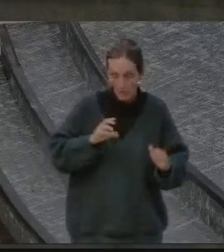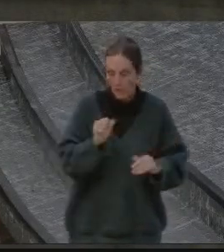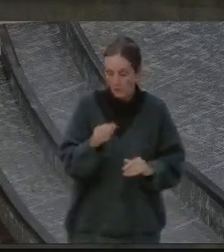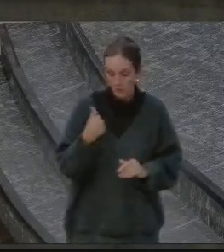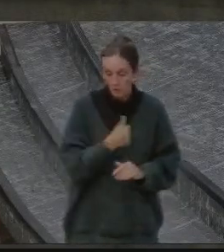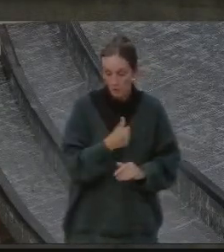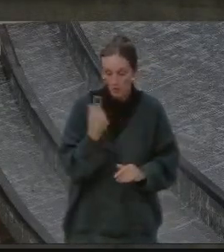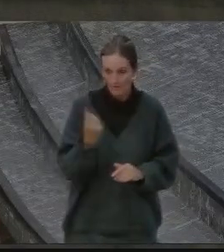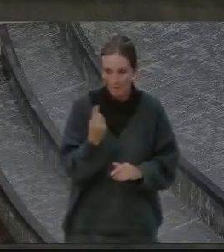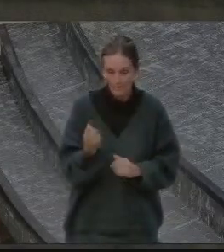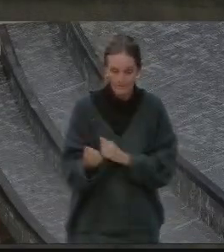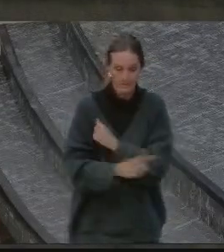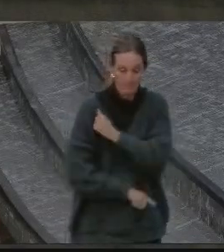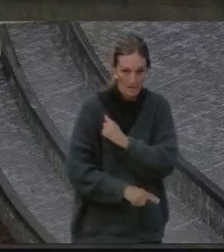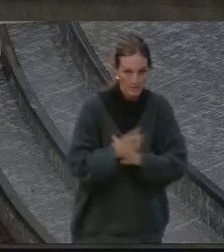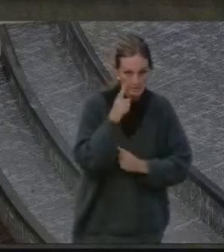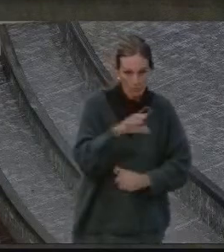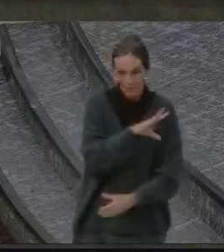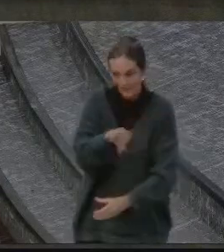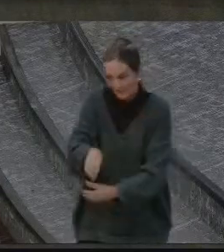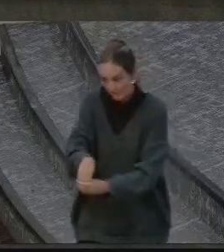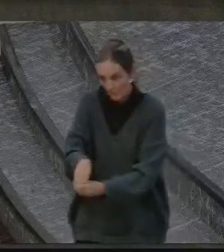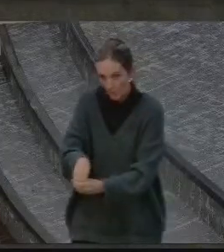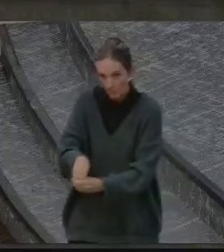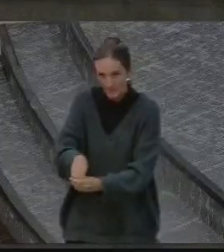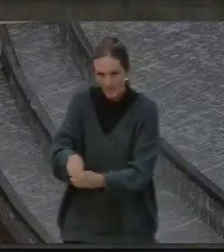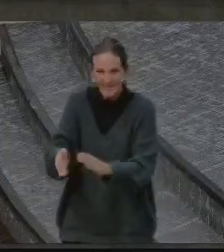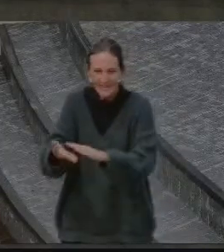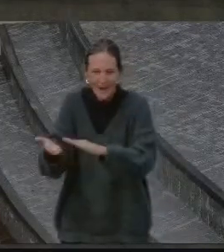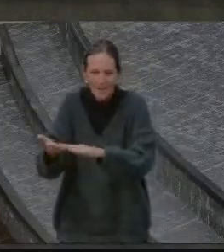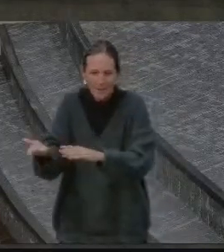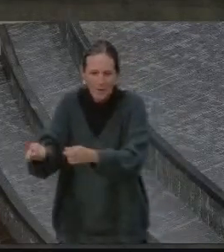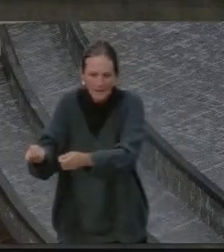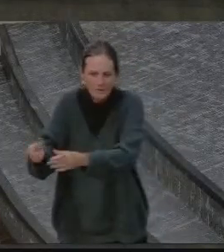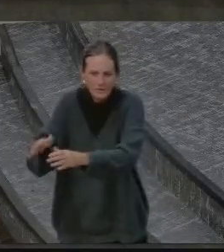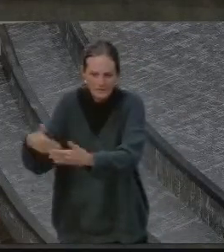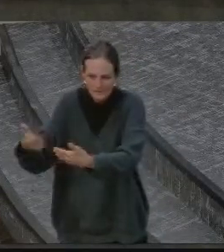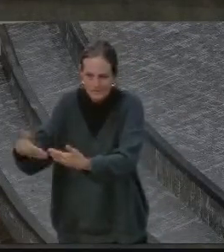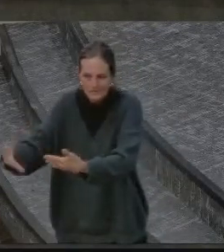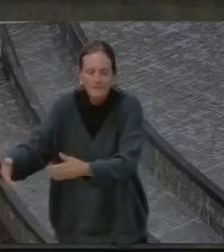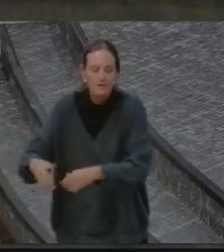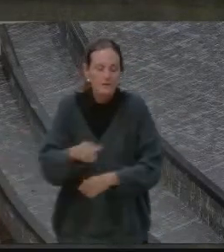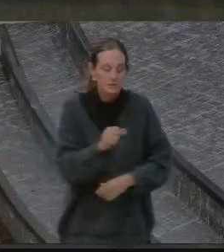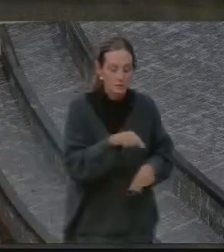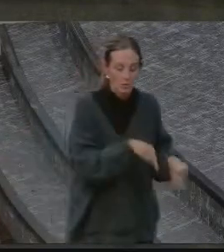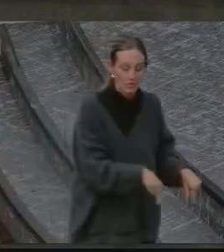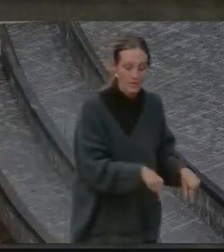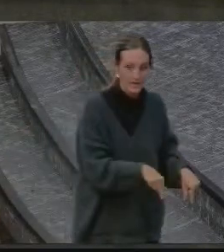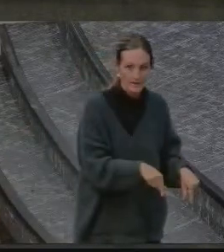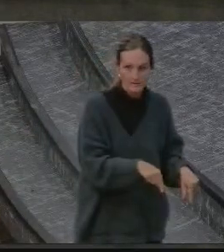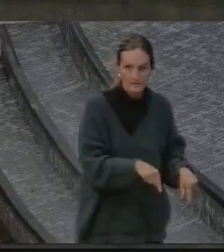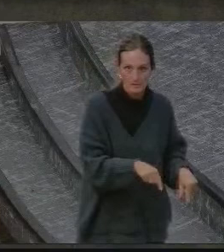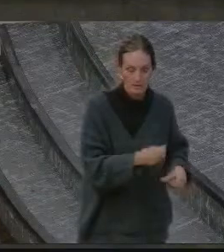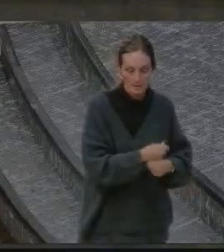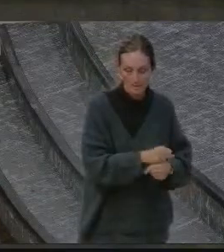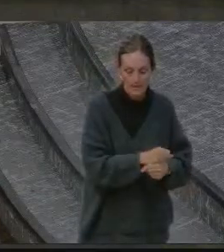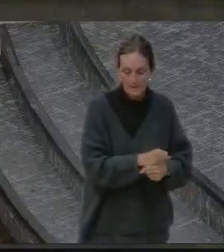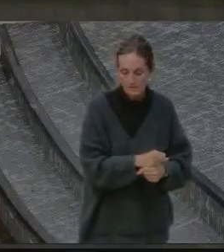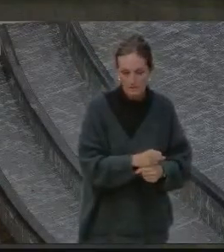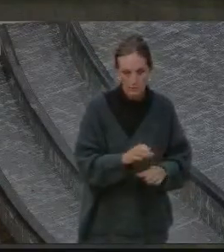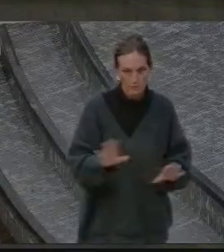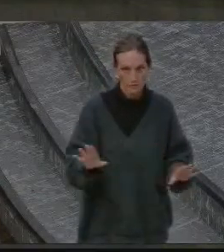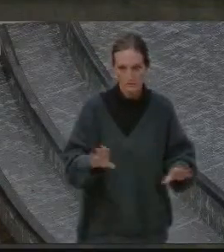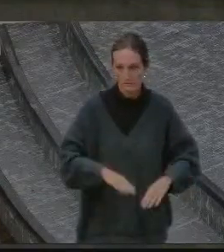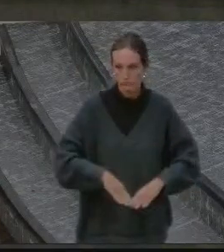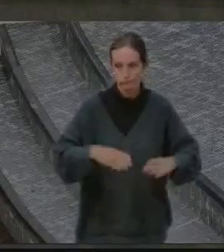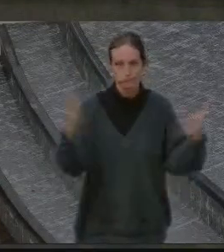been punished for getting involved in operations, this absolutely throws that door wide open. And once that door